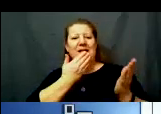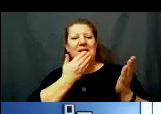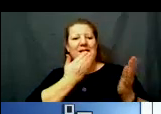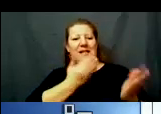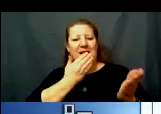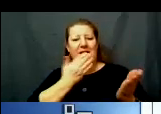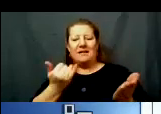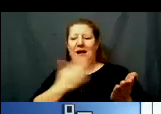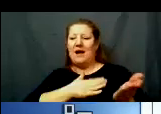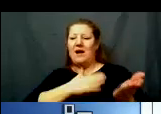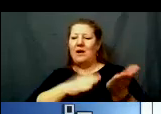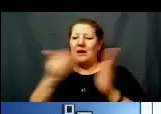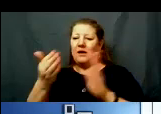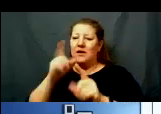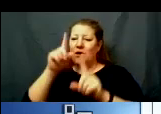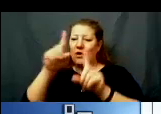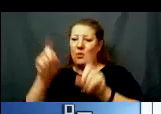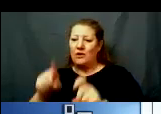answer questions.